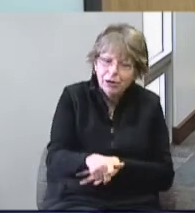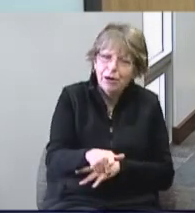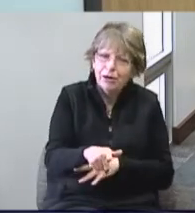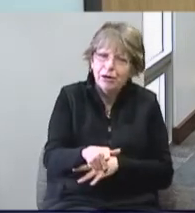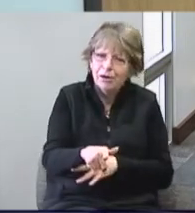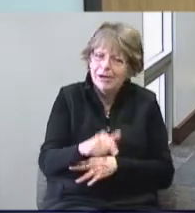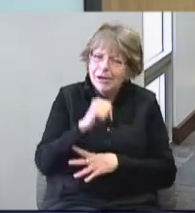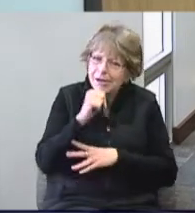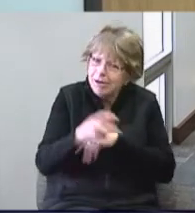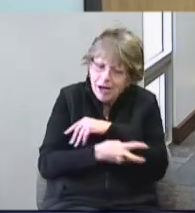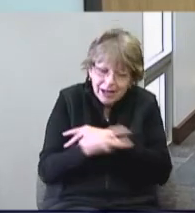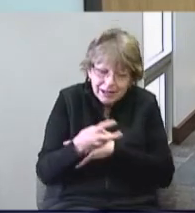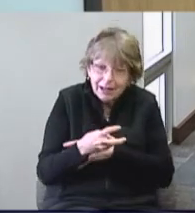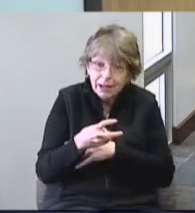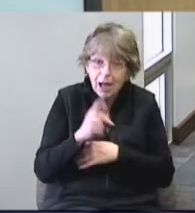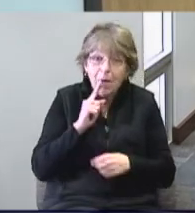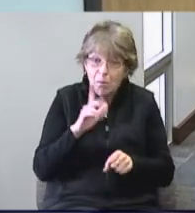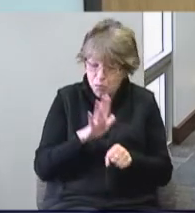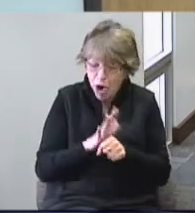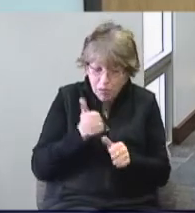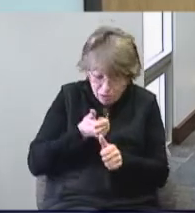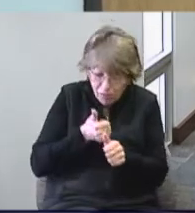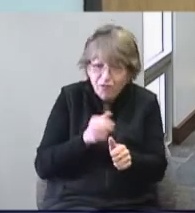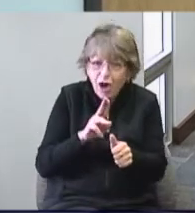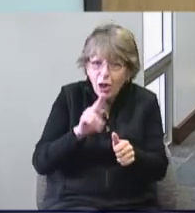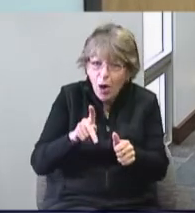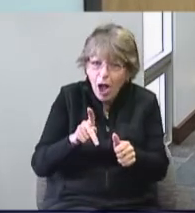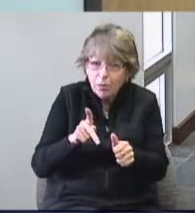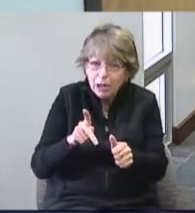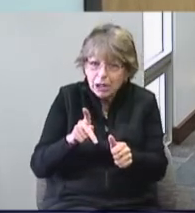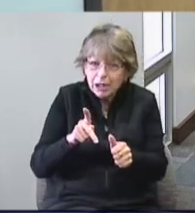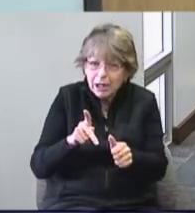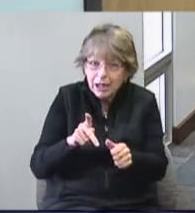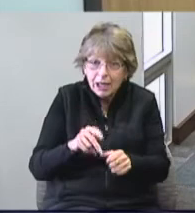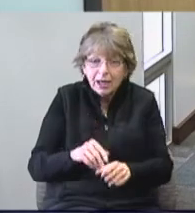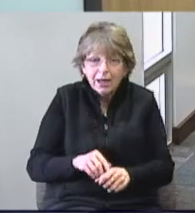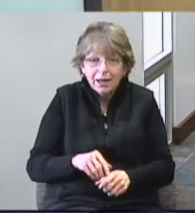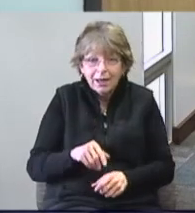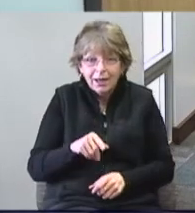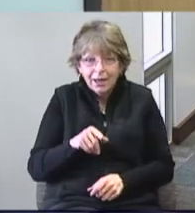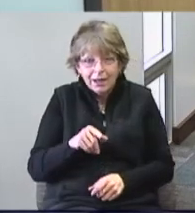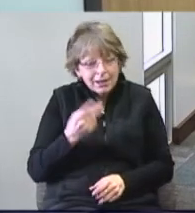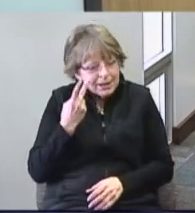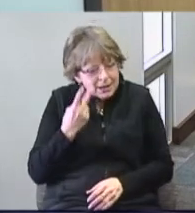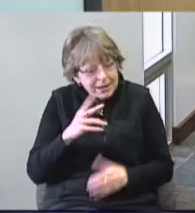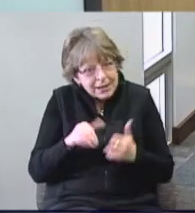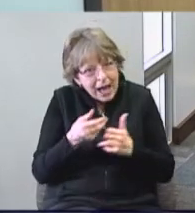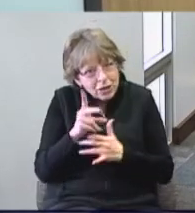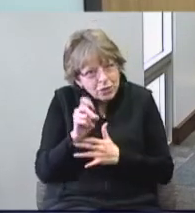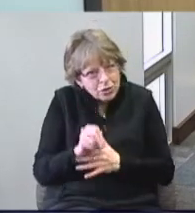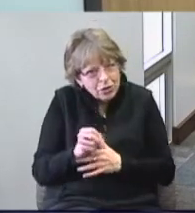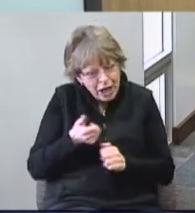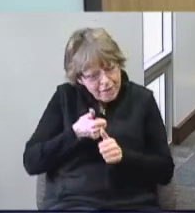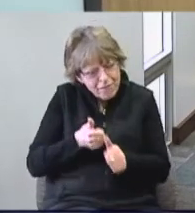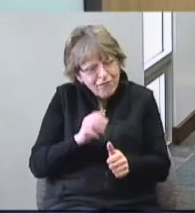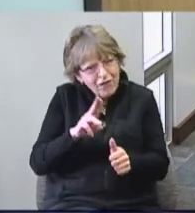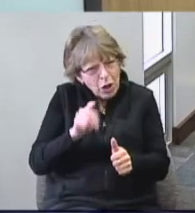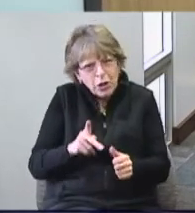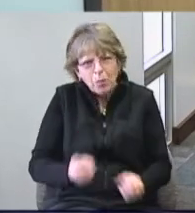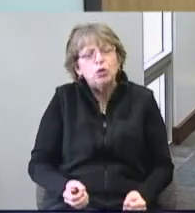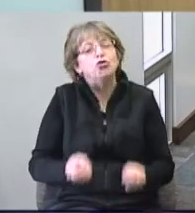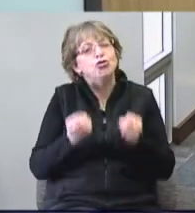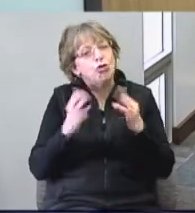he would follow up with her to make sure he knew how she was doing. And he followed up with that and made such an impression on this young